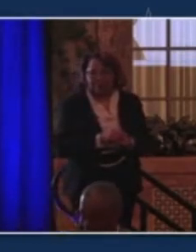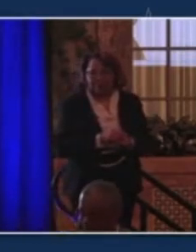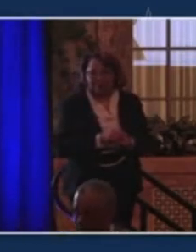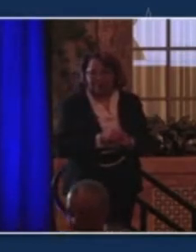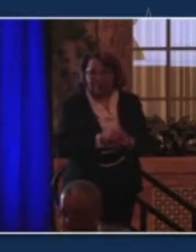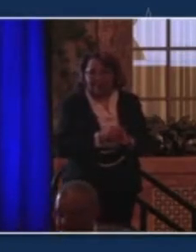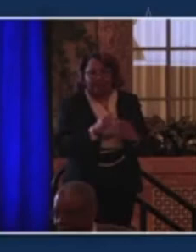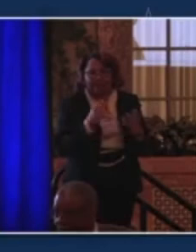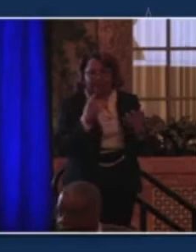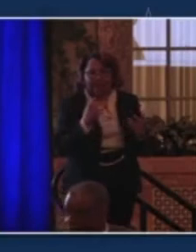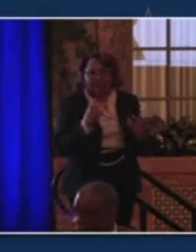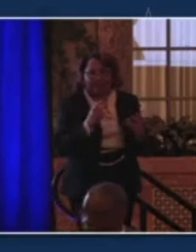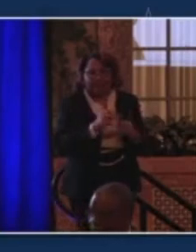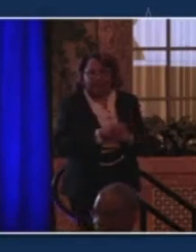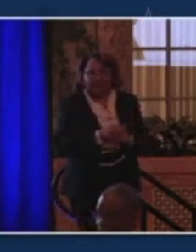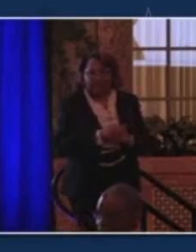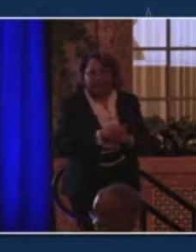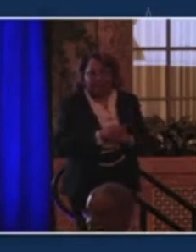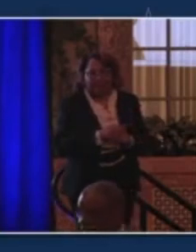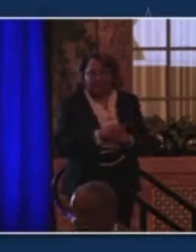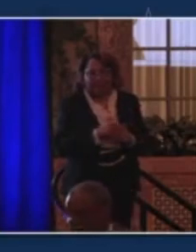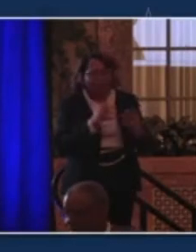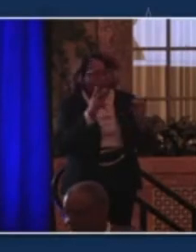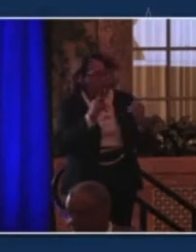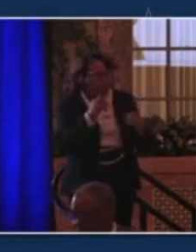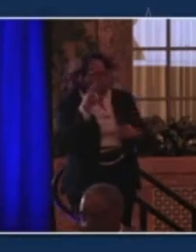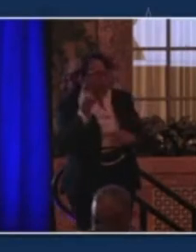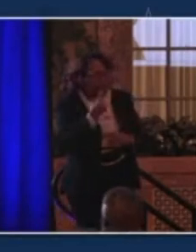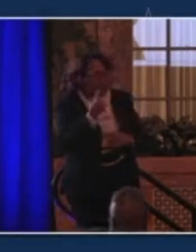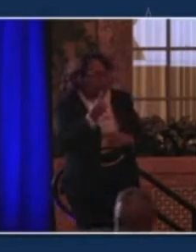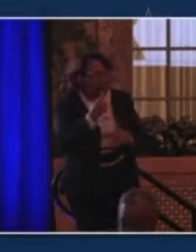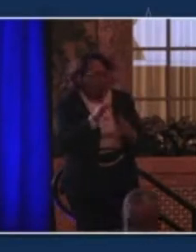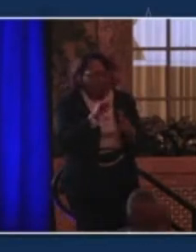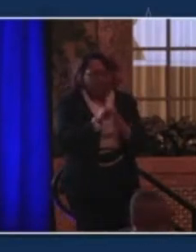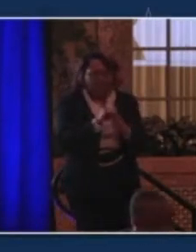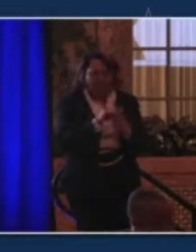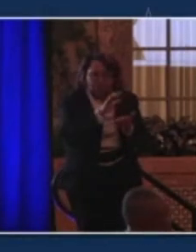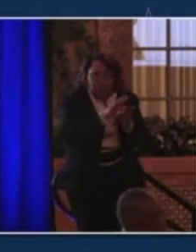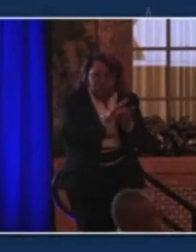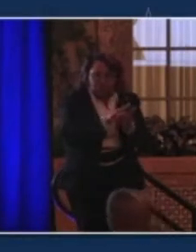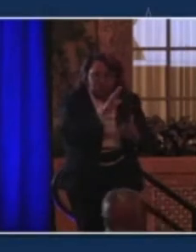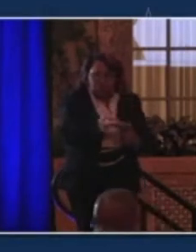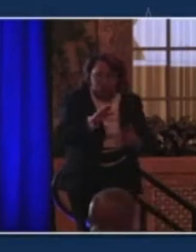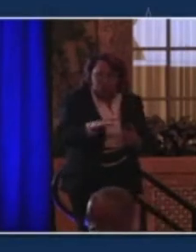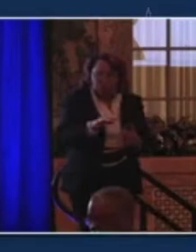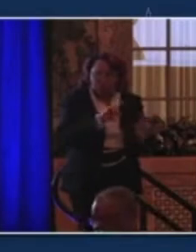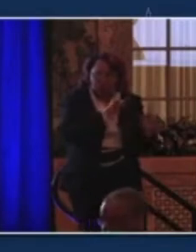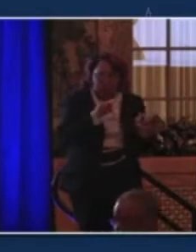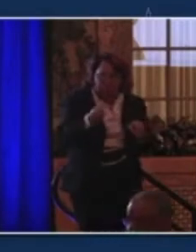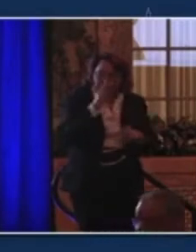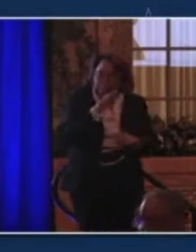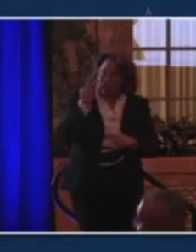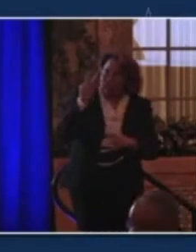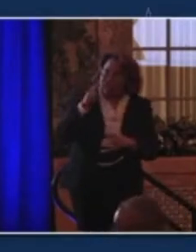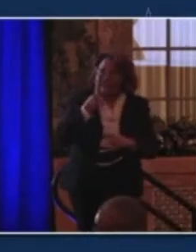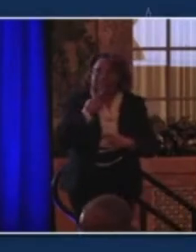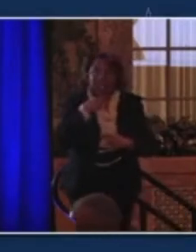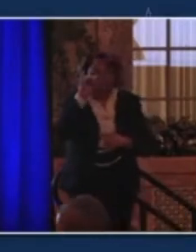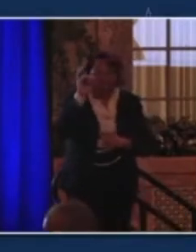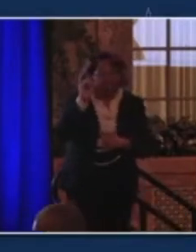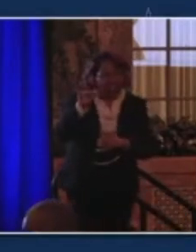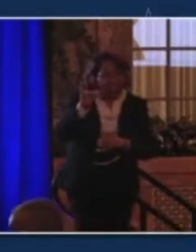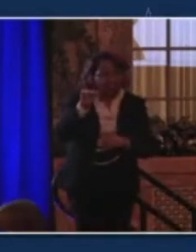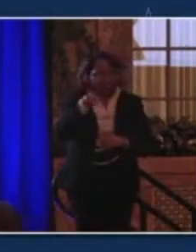But I felt that that wasn't enough. I wanted something that school children can come and take a look at it and say, that was the first